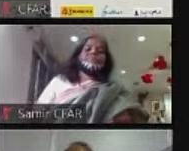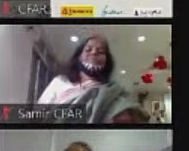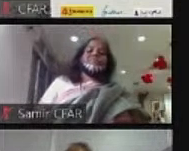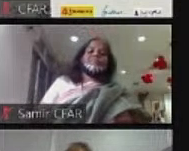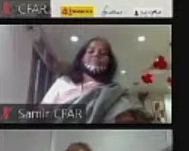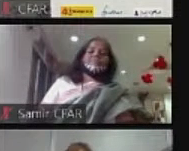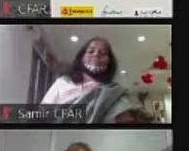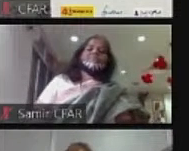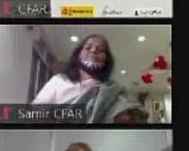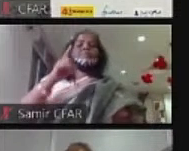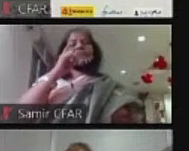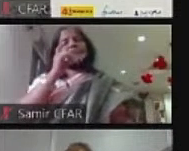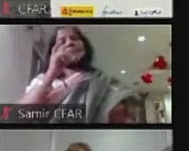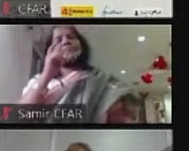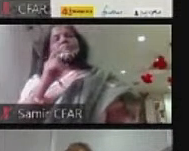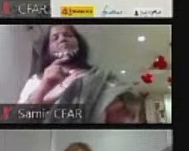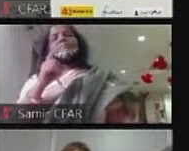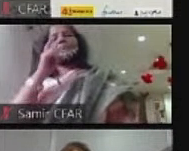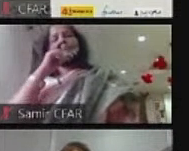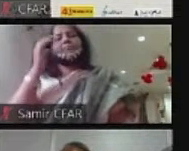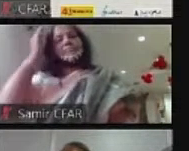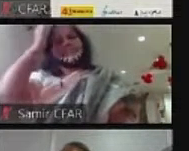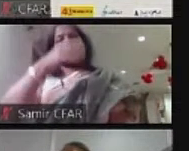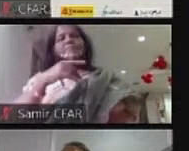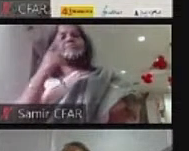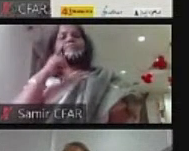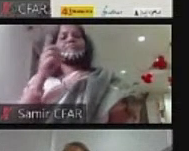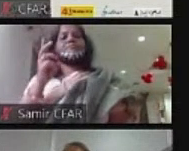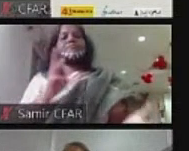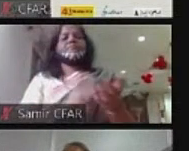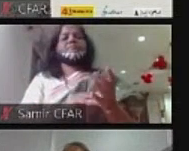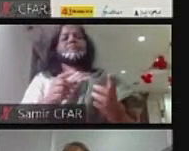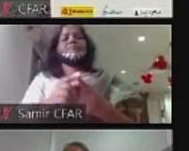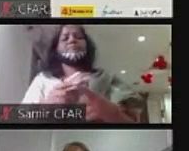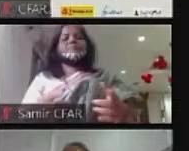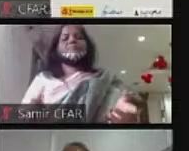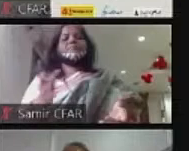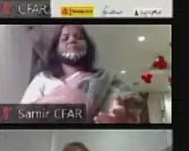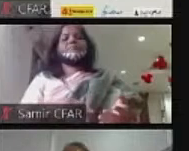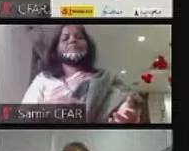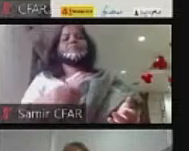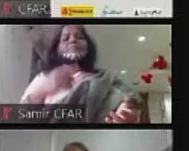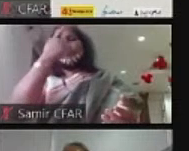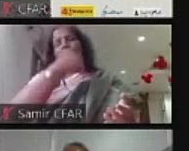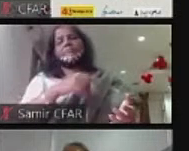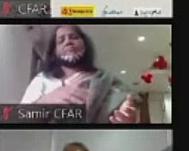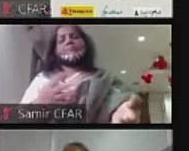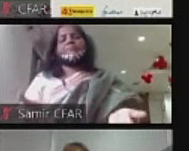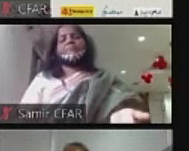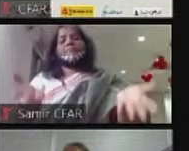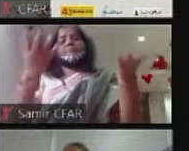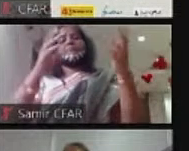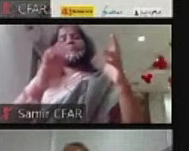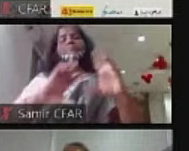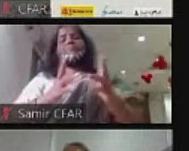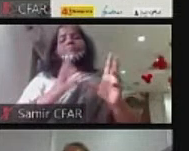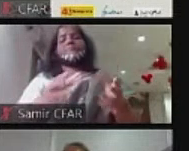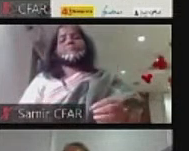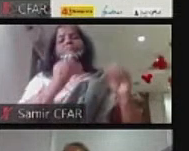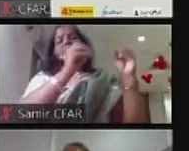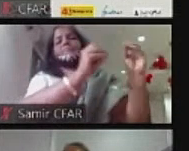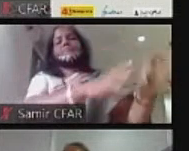reservation, women should be given a preference, and all people with disabilities any schemes which are available,